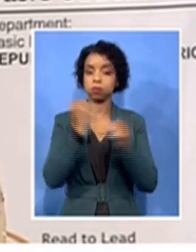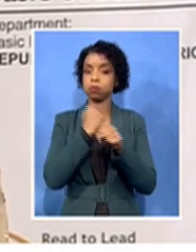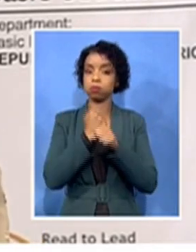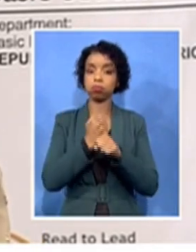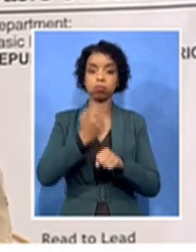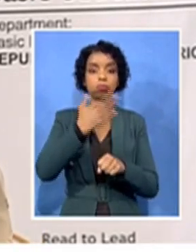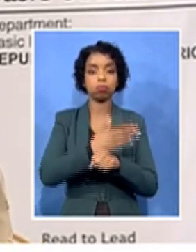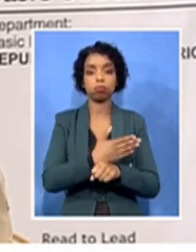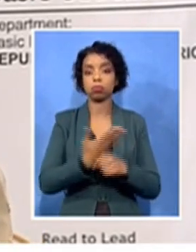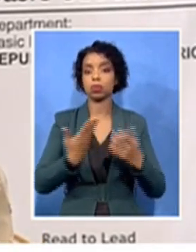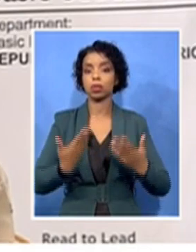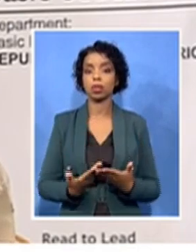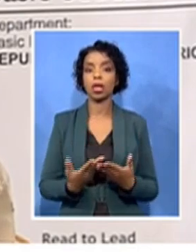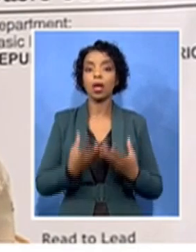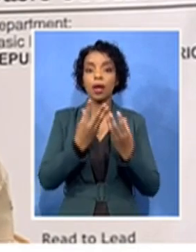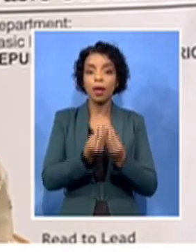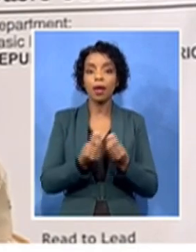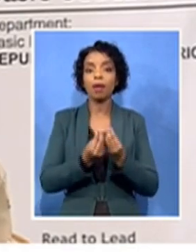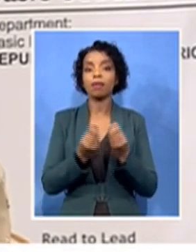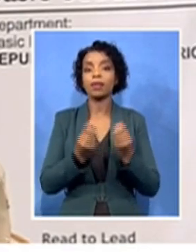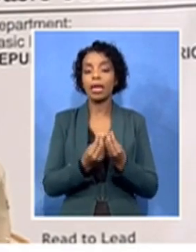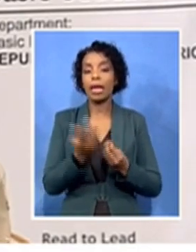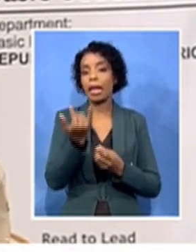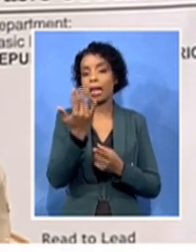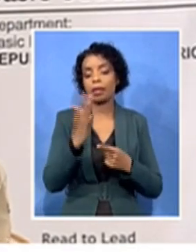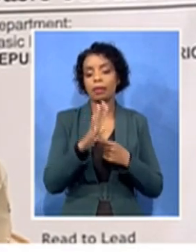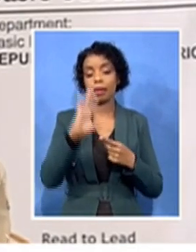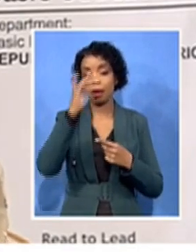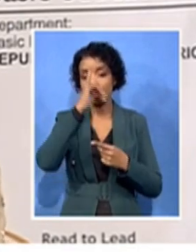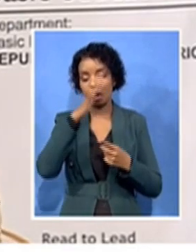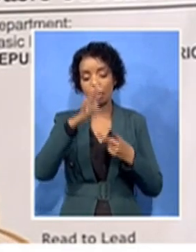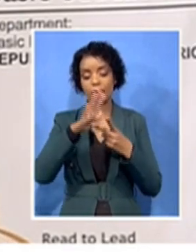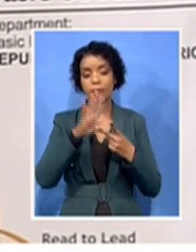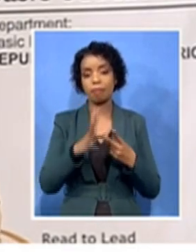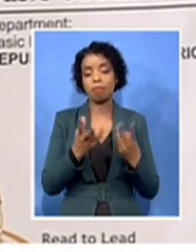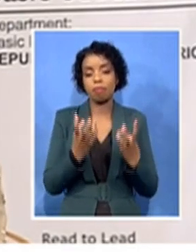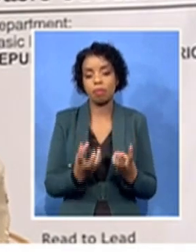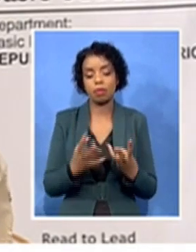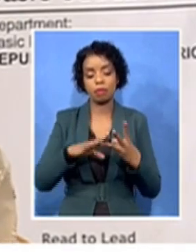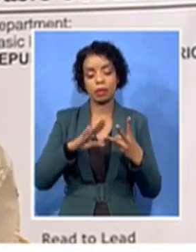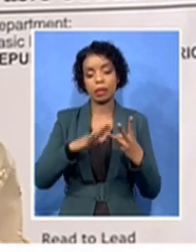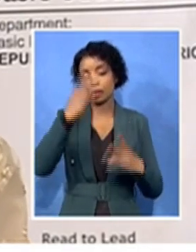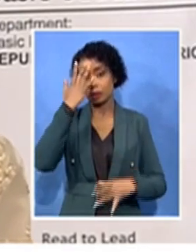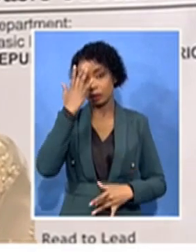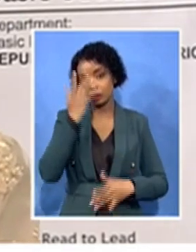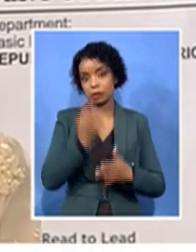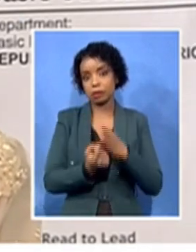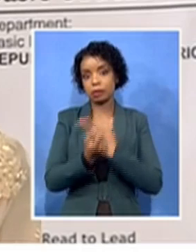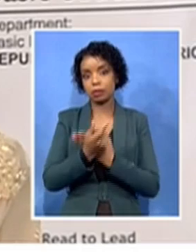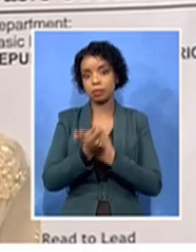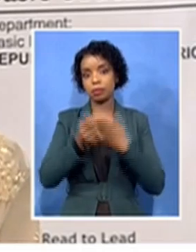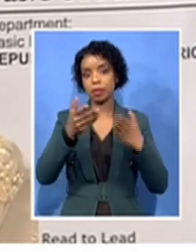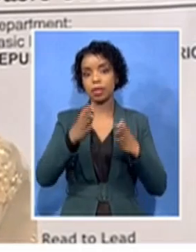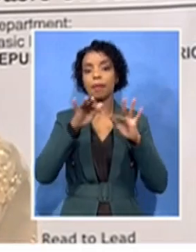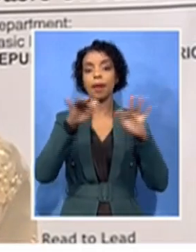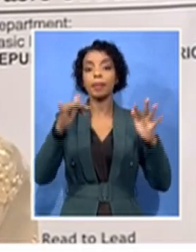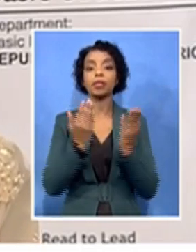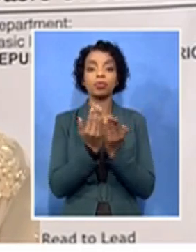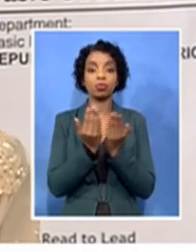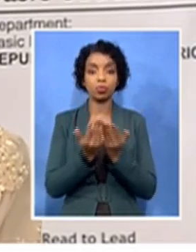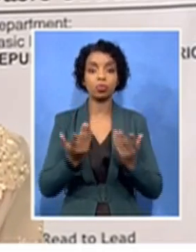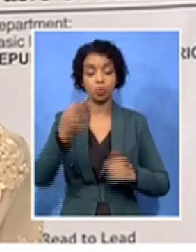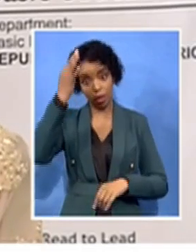crime, poverty, and burden of diseases. Yet, your experience and qualifications are in demand beyond our